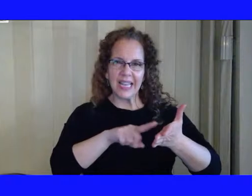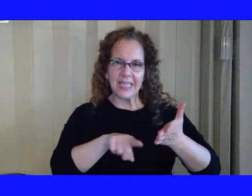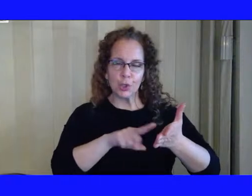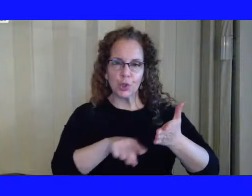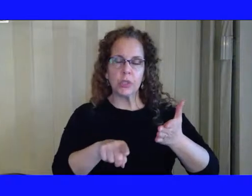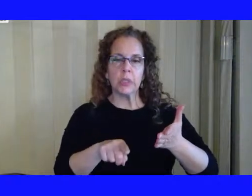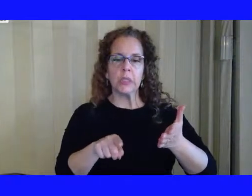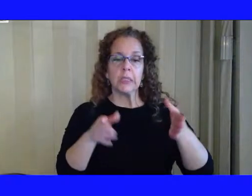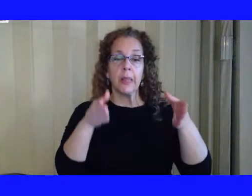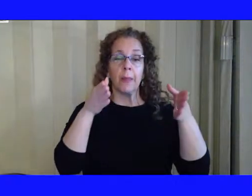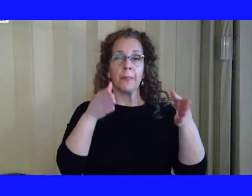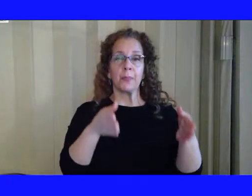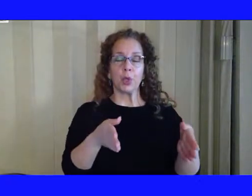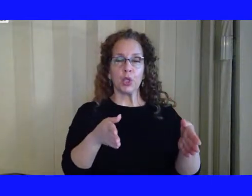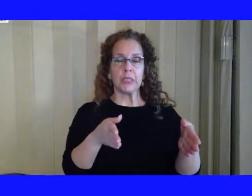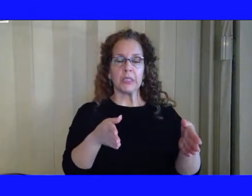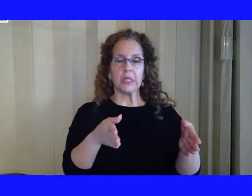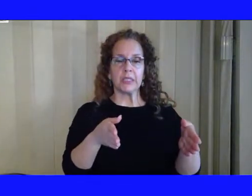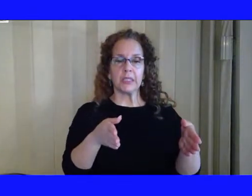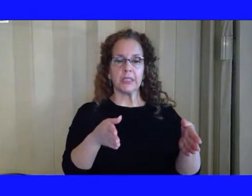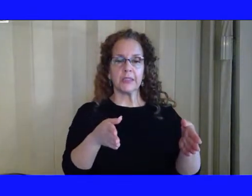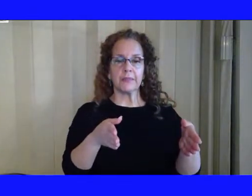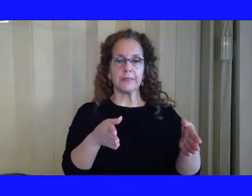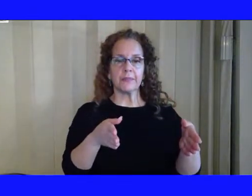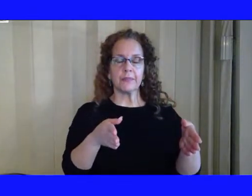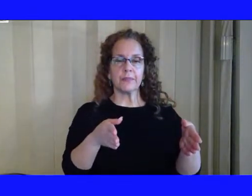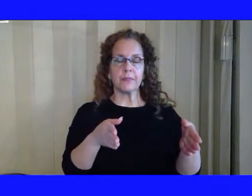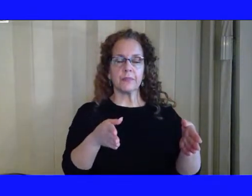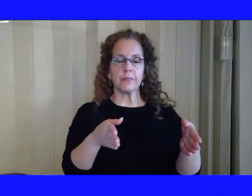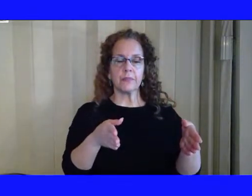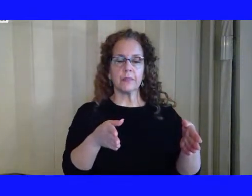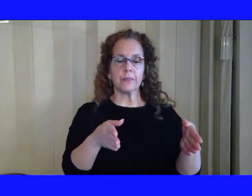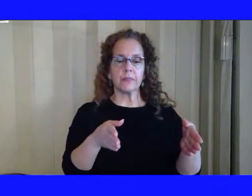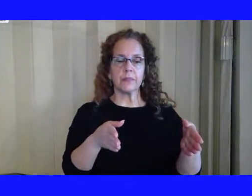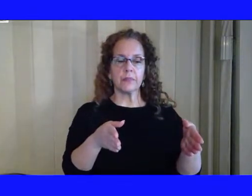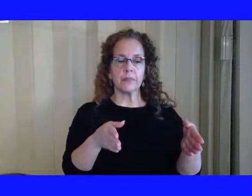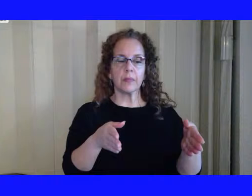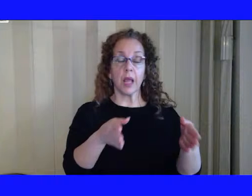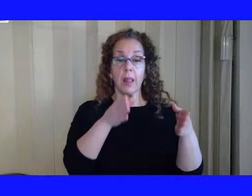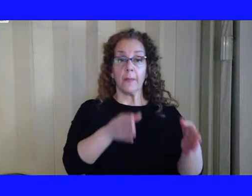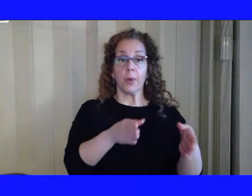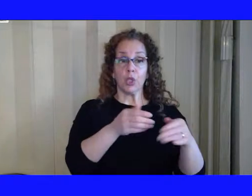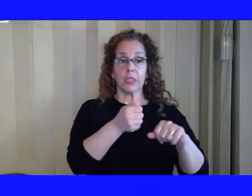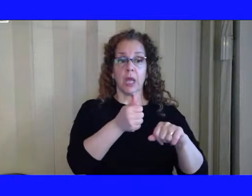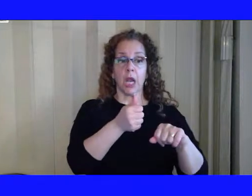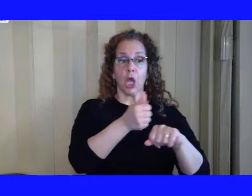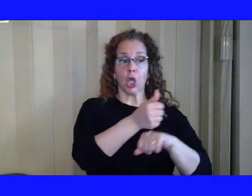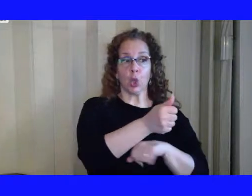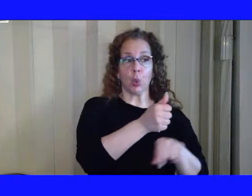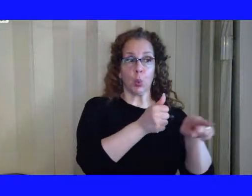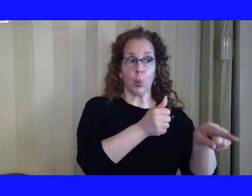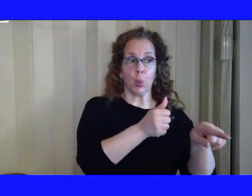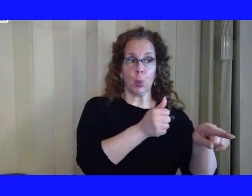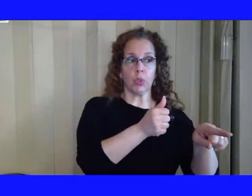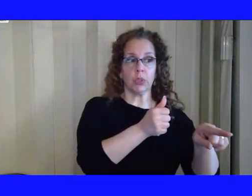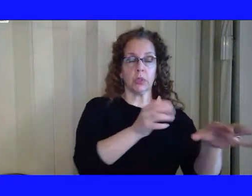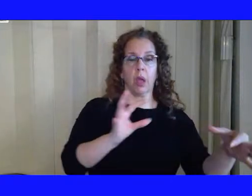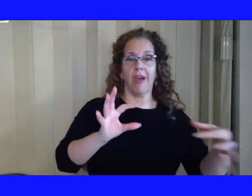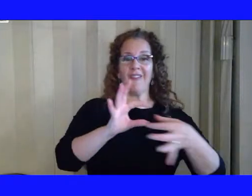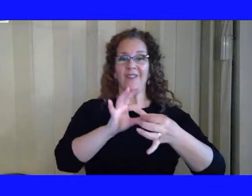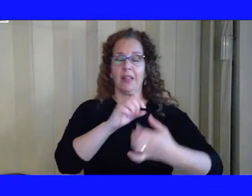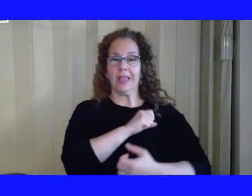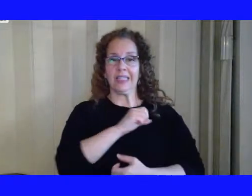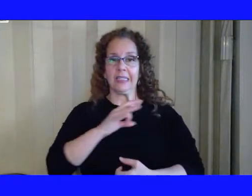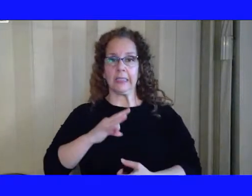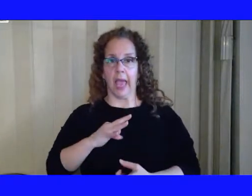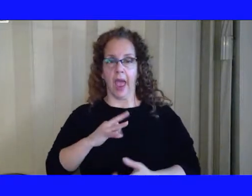wait for them to return before they are interviewed. And every respondent is always interviewed before we close it out. So we have asked people